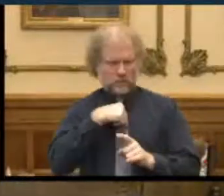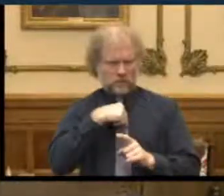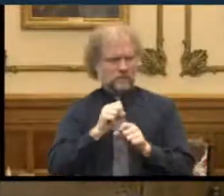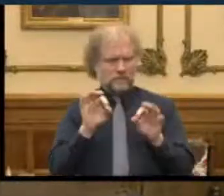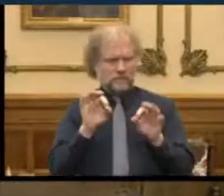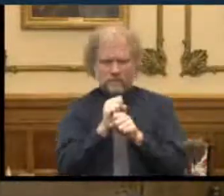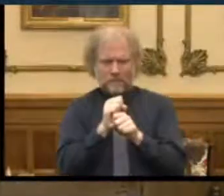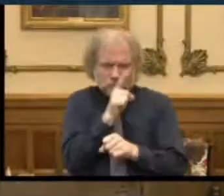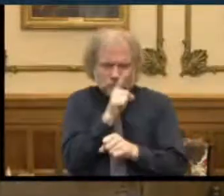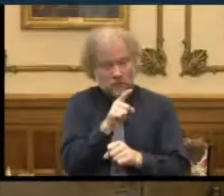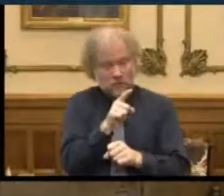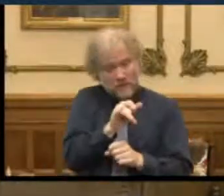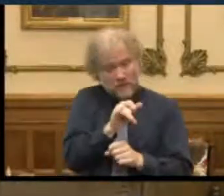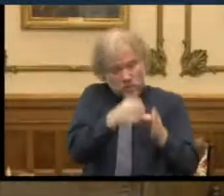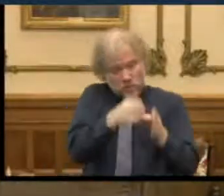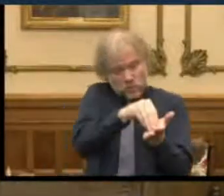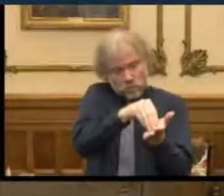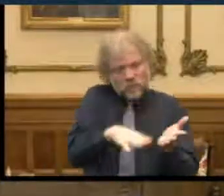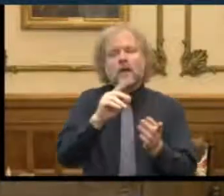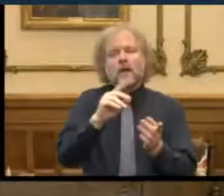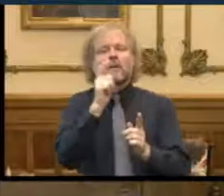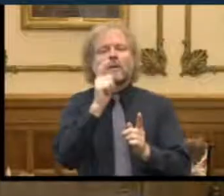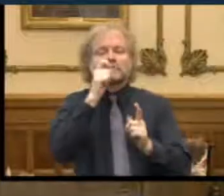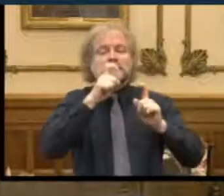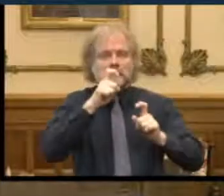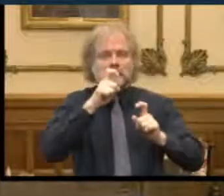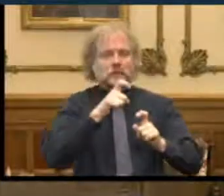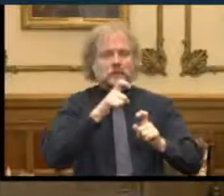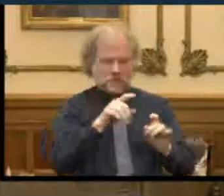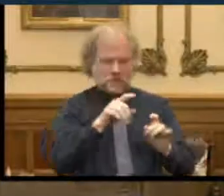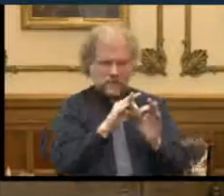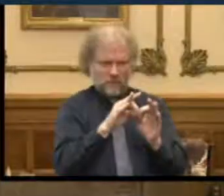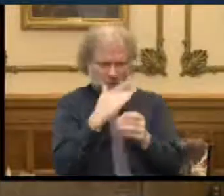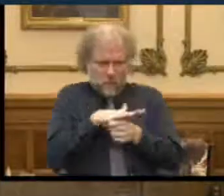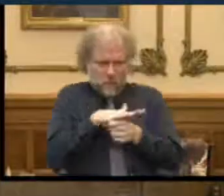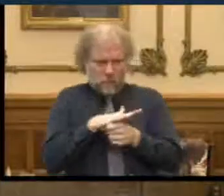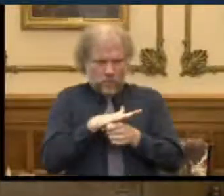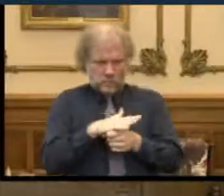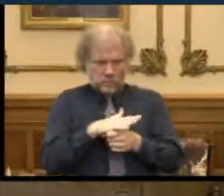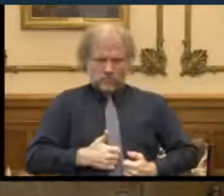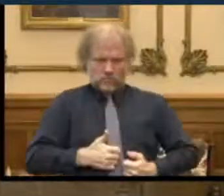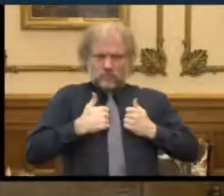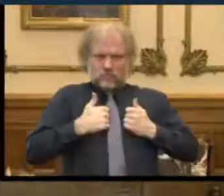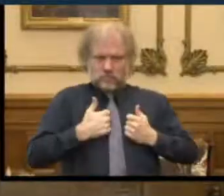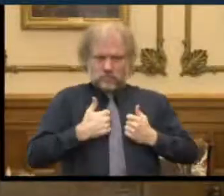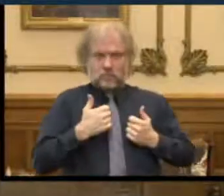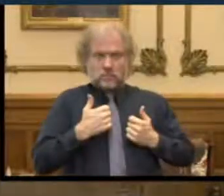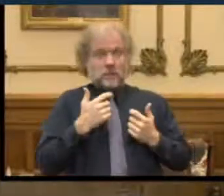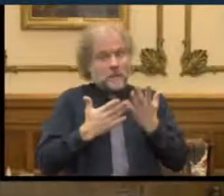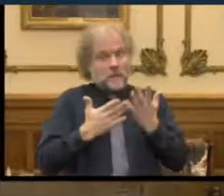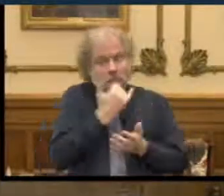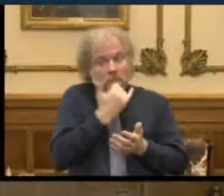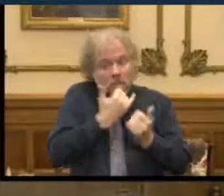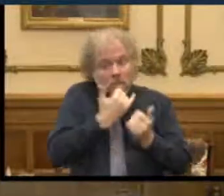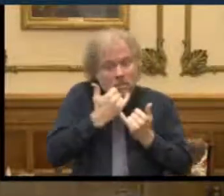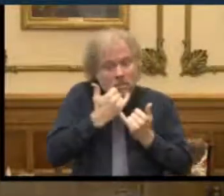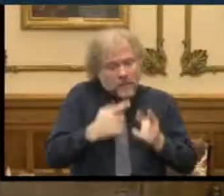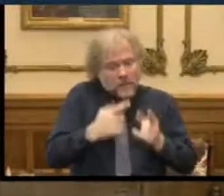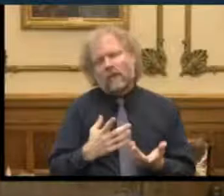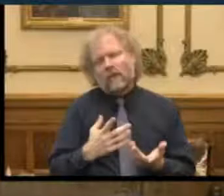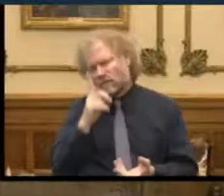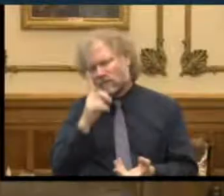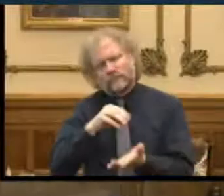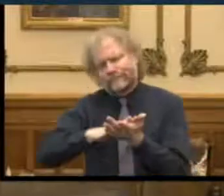those individual students and those testing sites know that we want their local address. So could there be mistakes made? Most